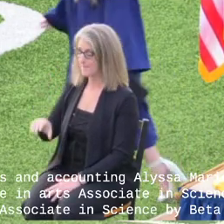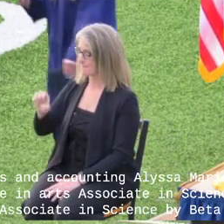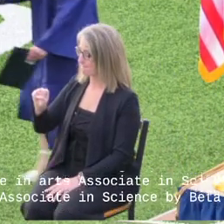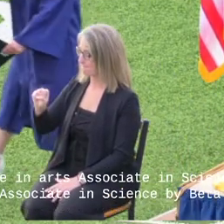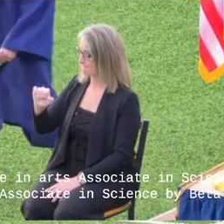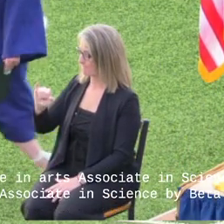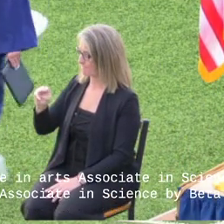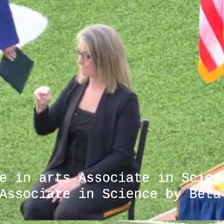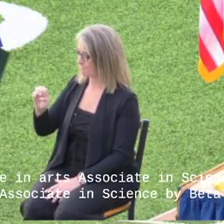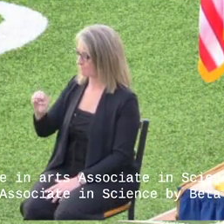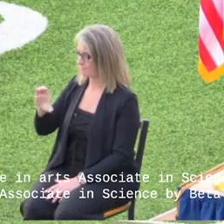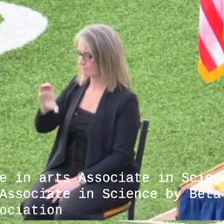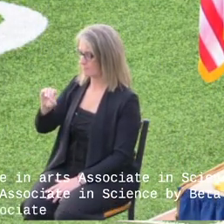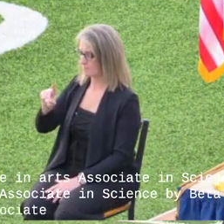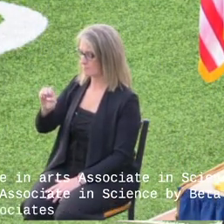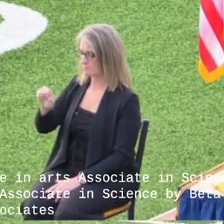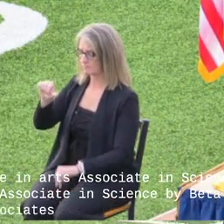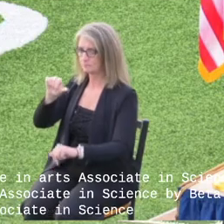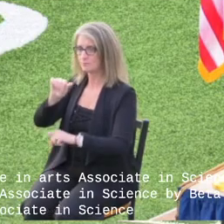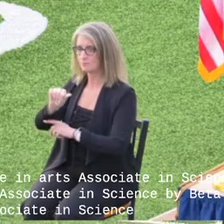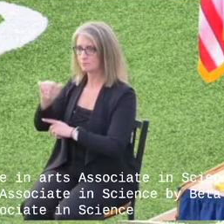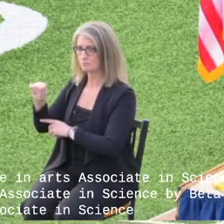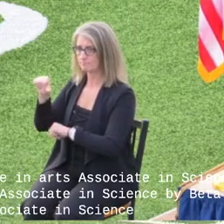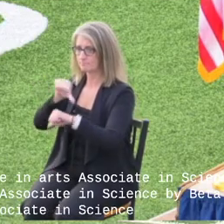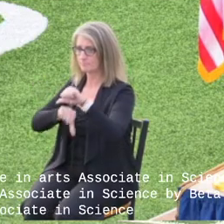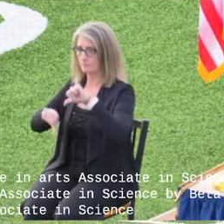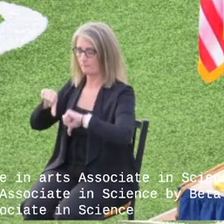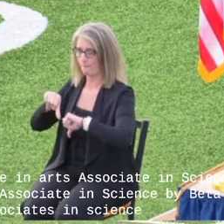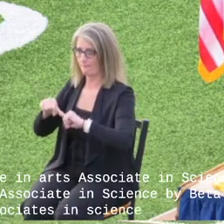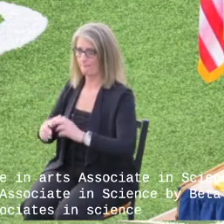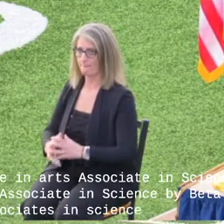Simone Cole, Associate in Science.